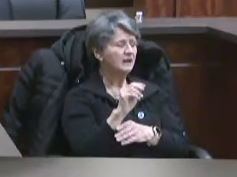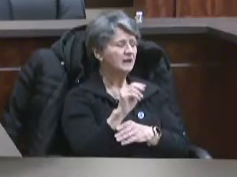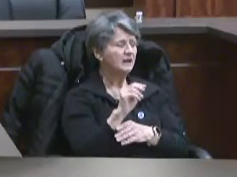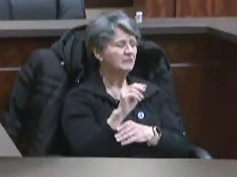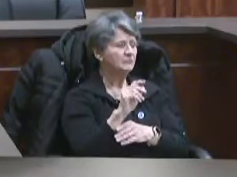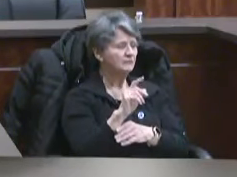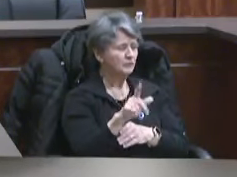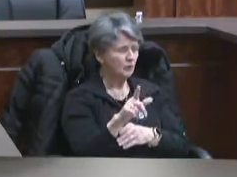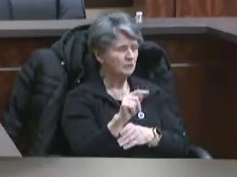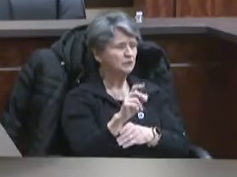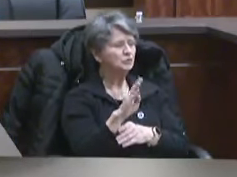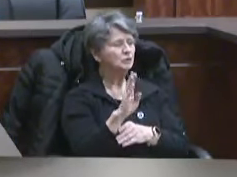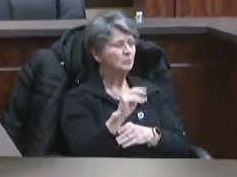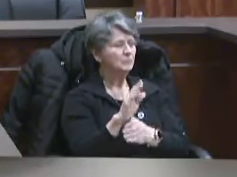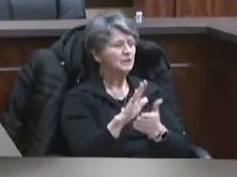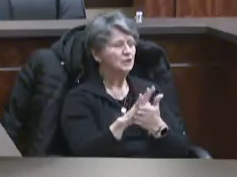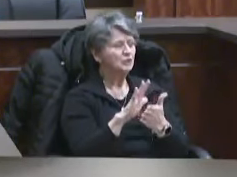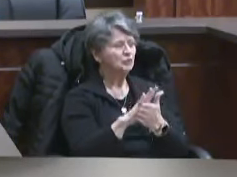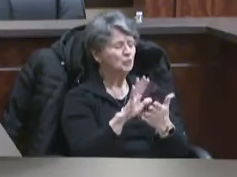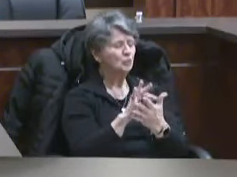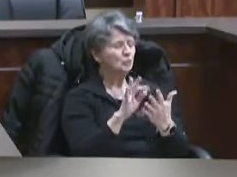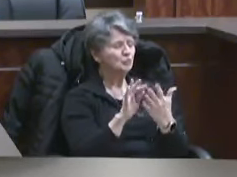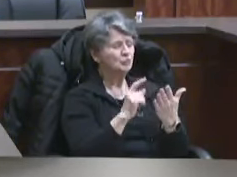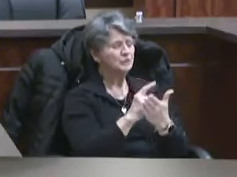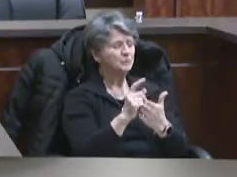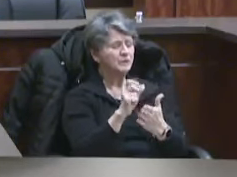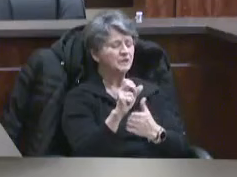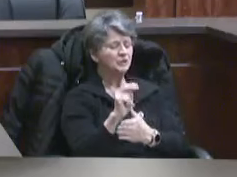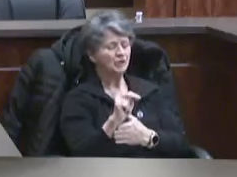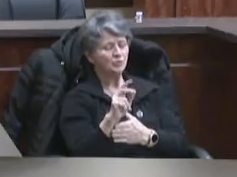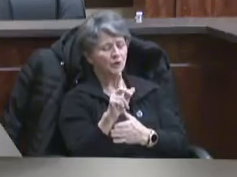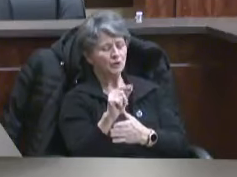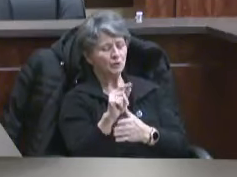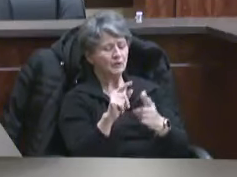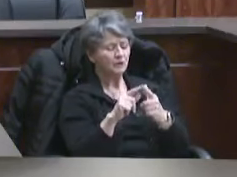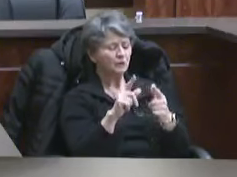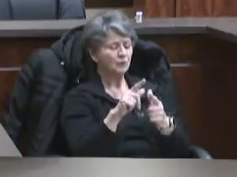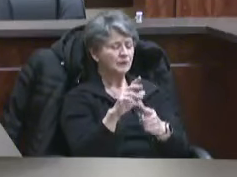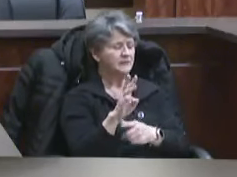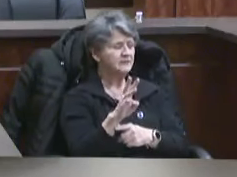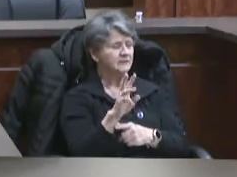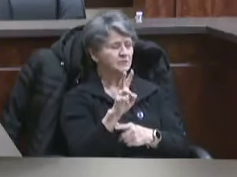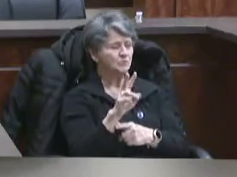to be School Choice Week from January the 20th through the 26th of